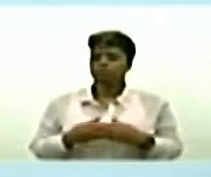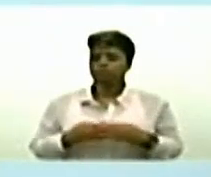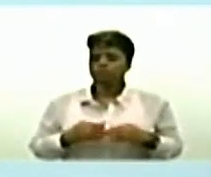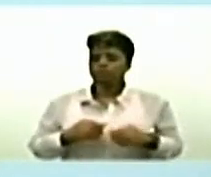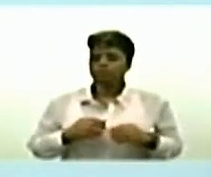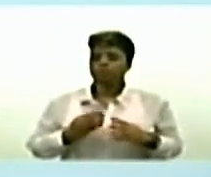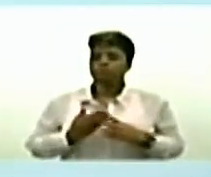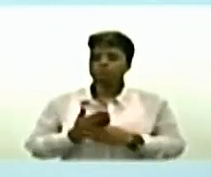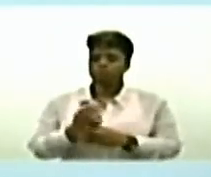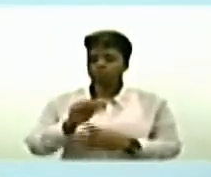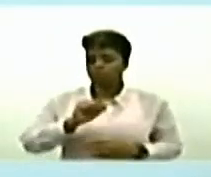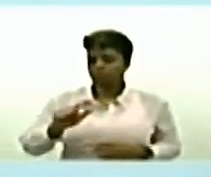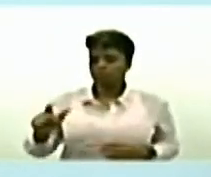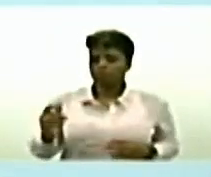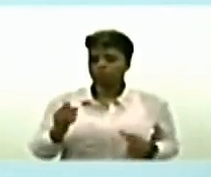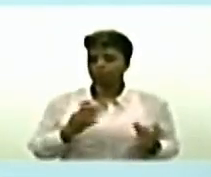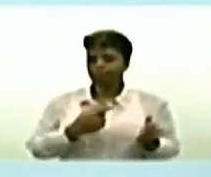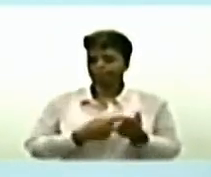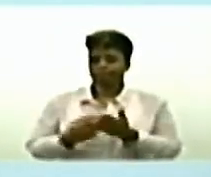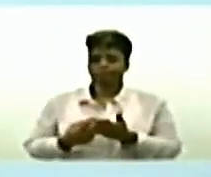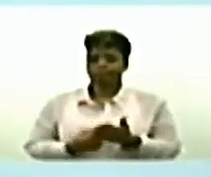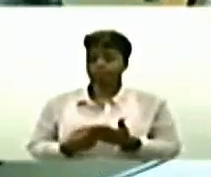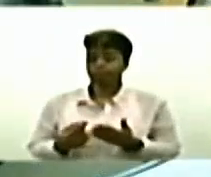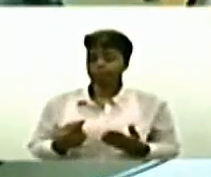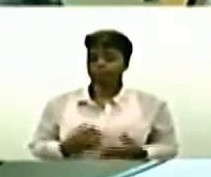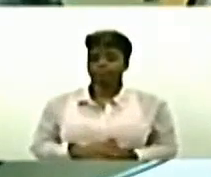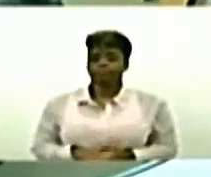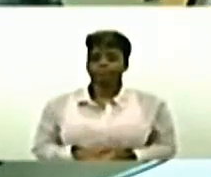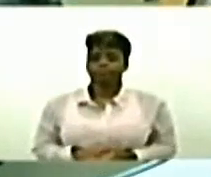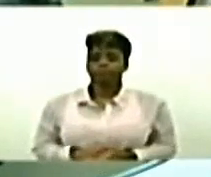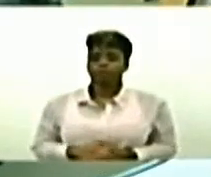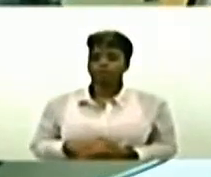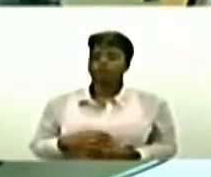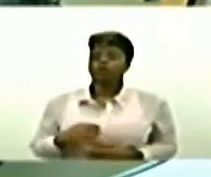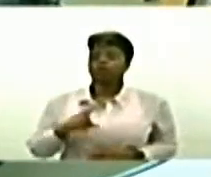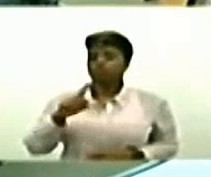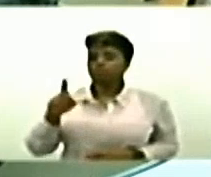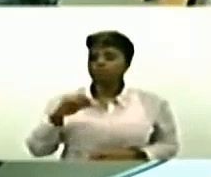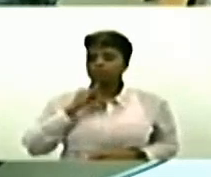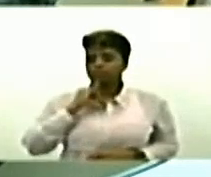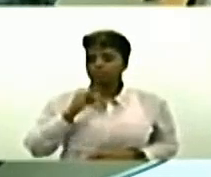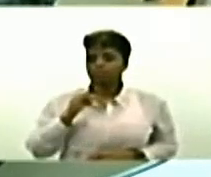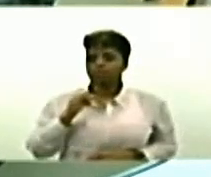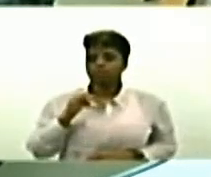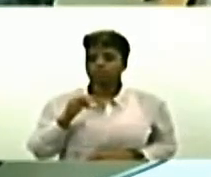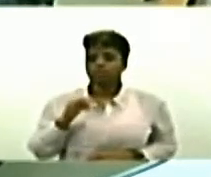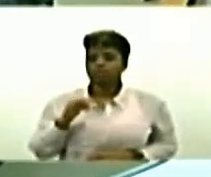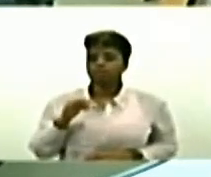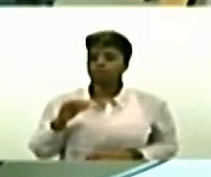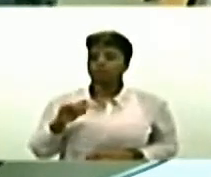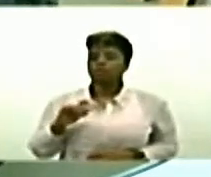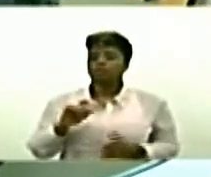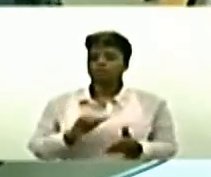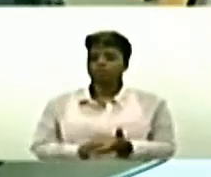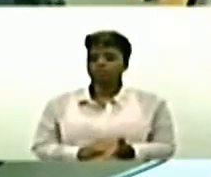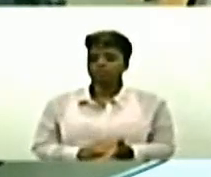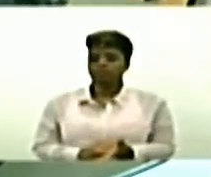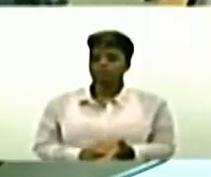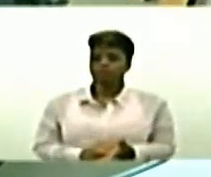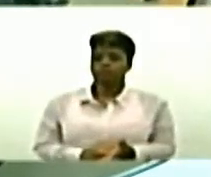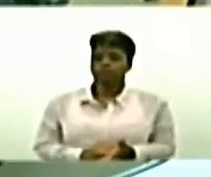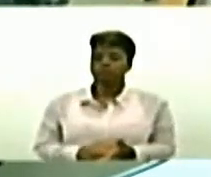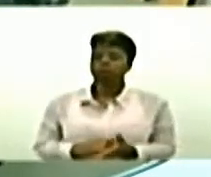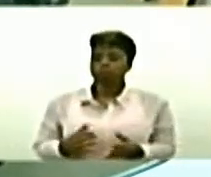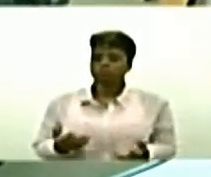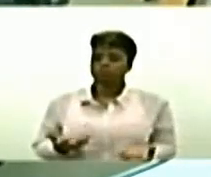stages at this sitting. Honourable members, the question is that the relevant standing orders be suspended to enable